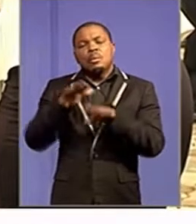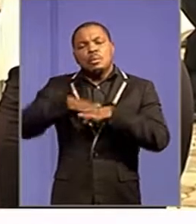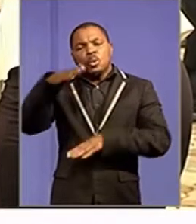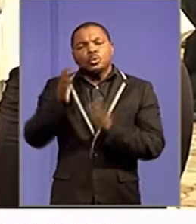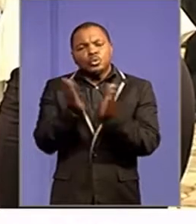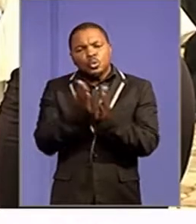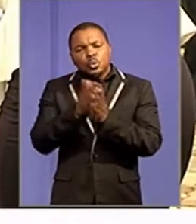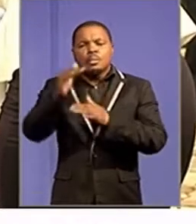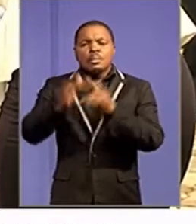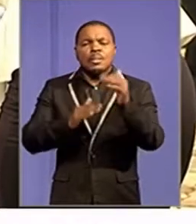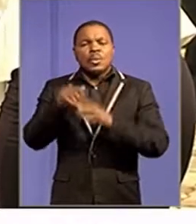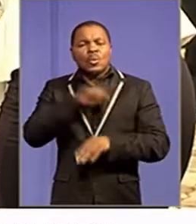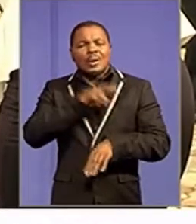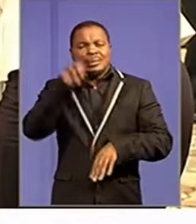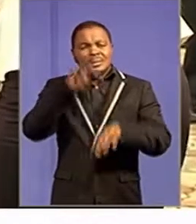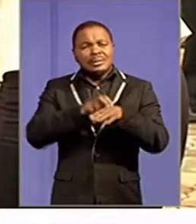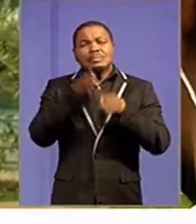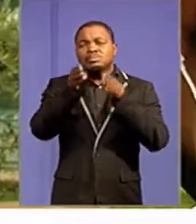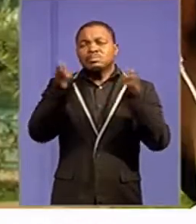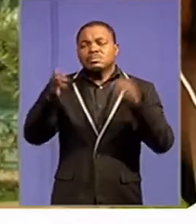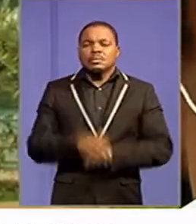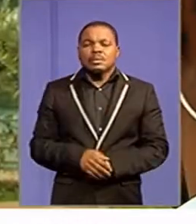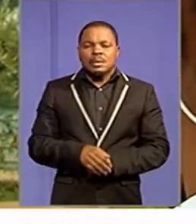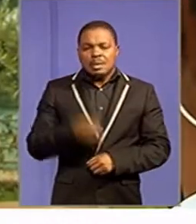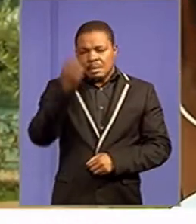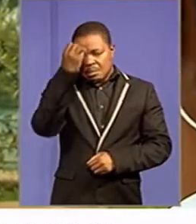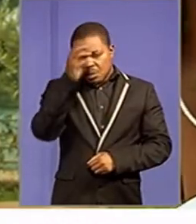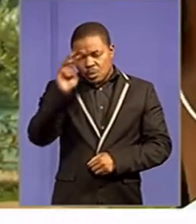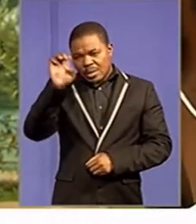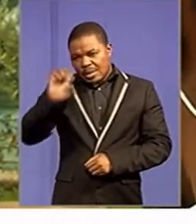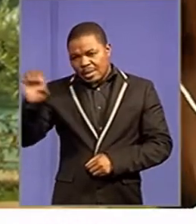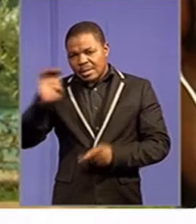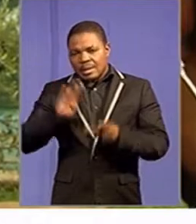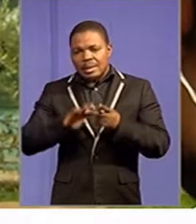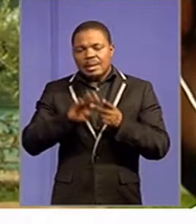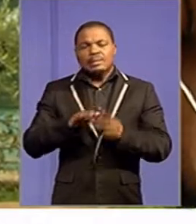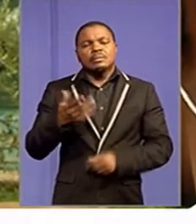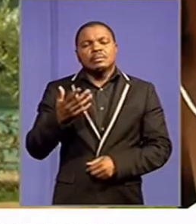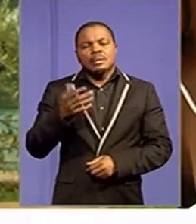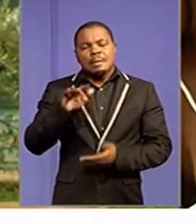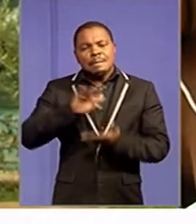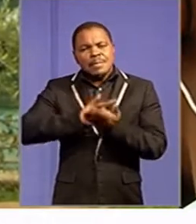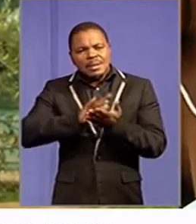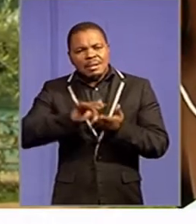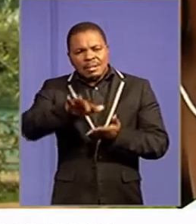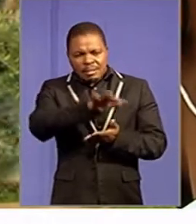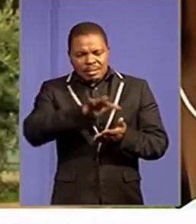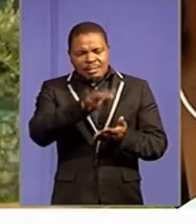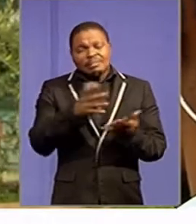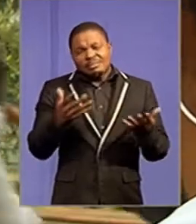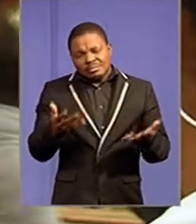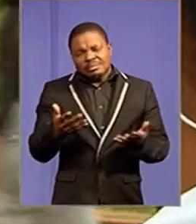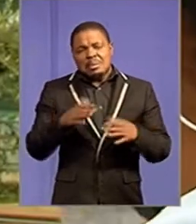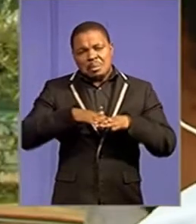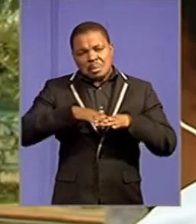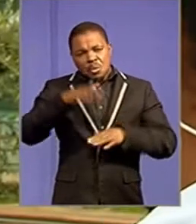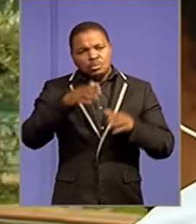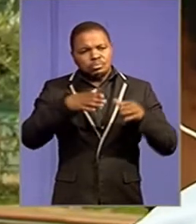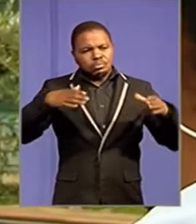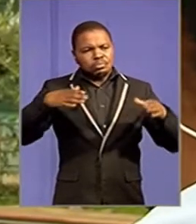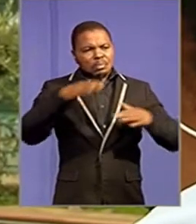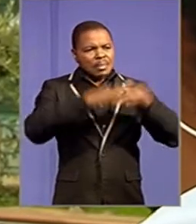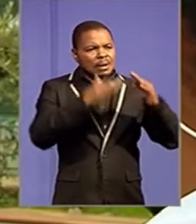le nyakego e kgolo. Your Pretoria East, your Midrand area, all these growing areas. So there are plans to make sure that we have more